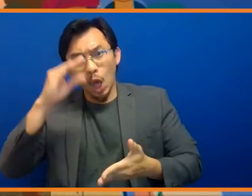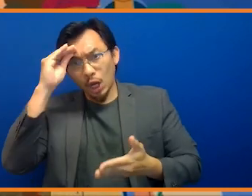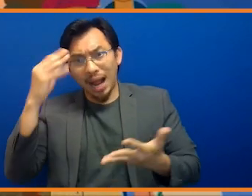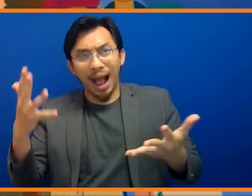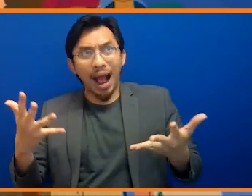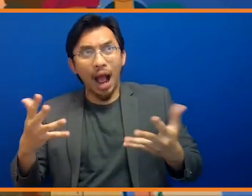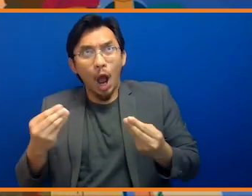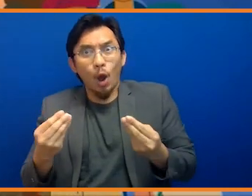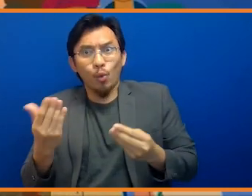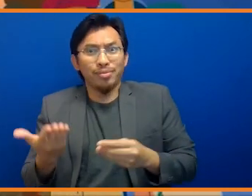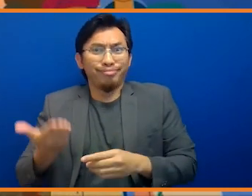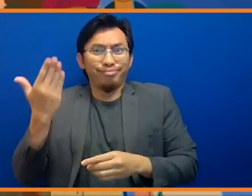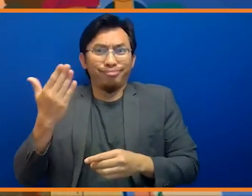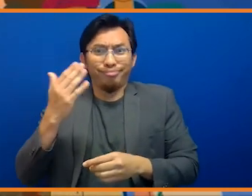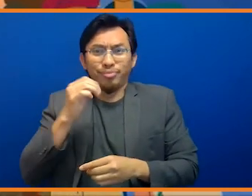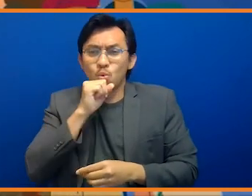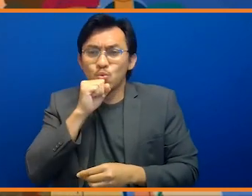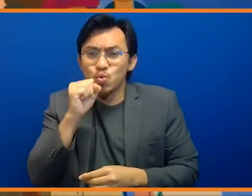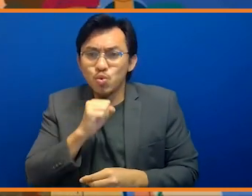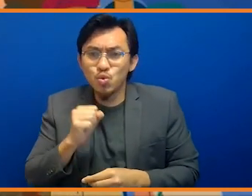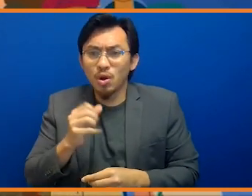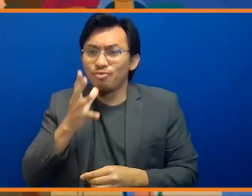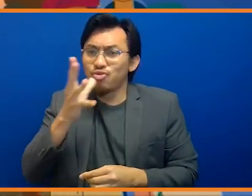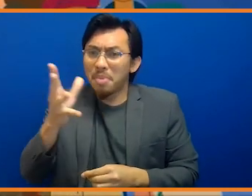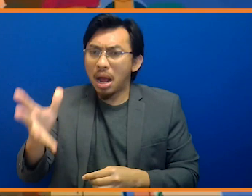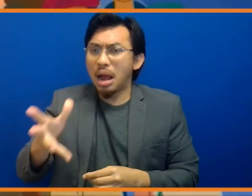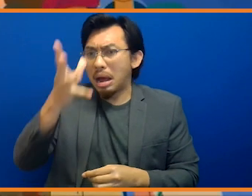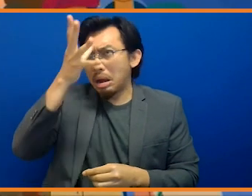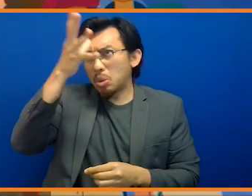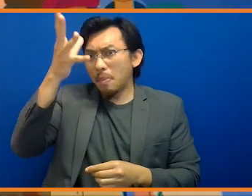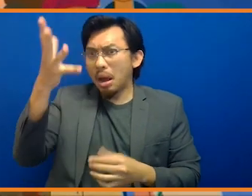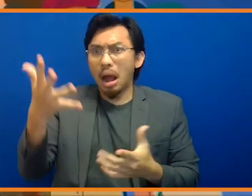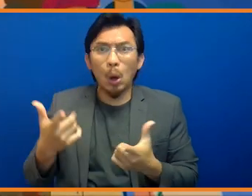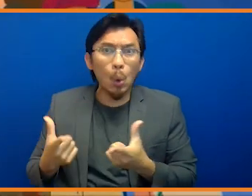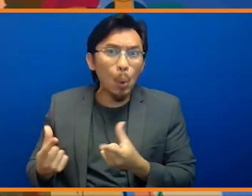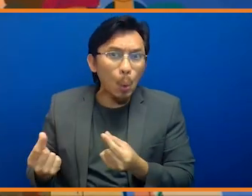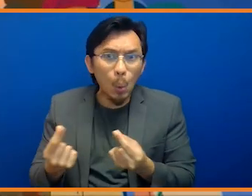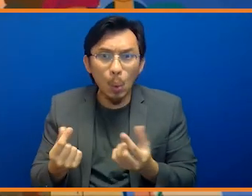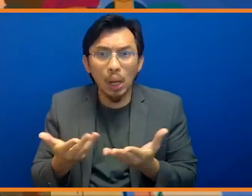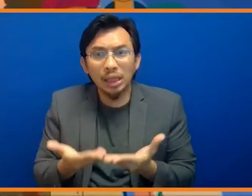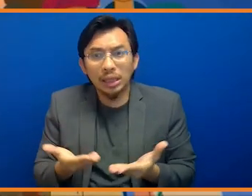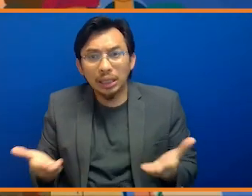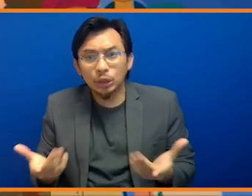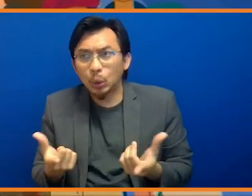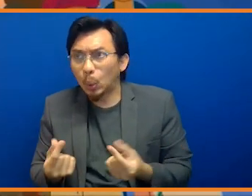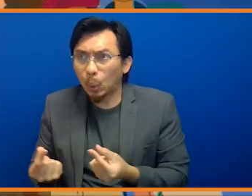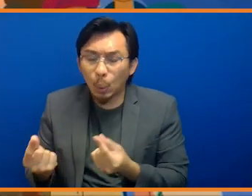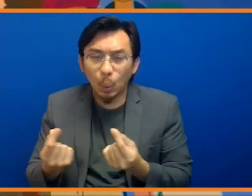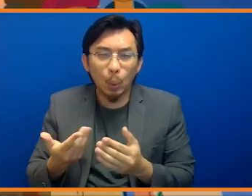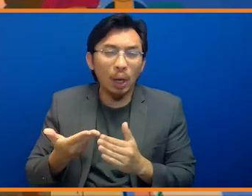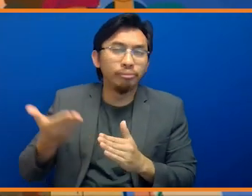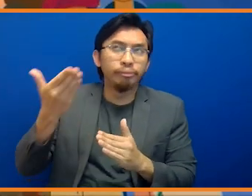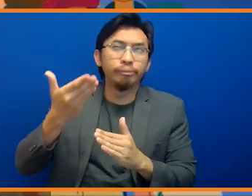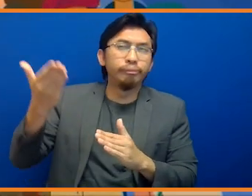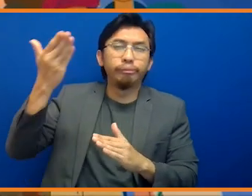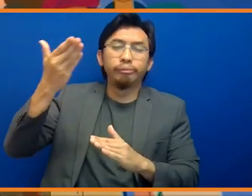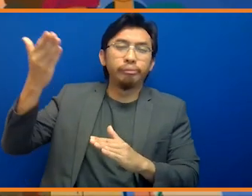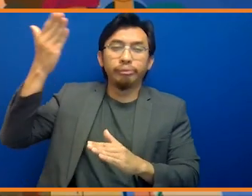our ancestors, for example, how our uh, grandparents doing